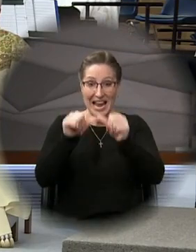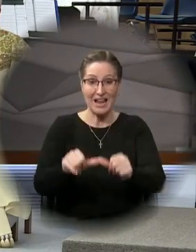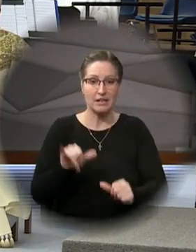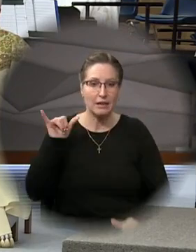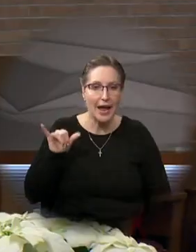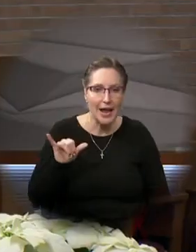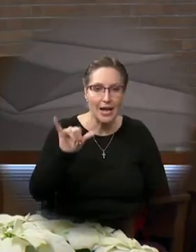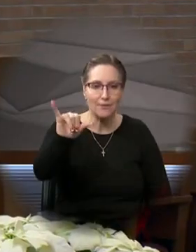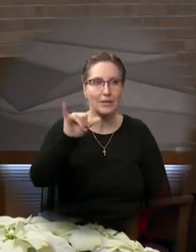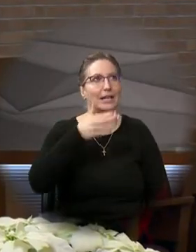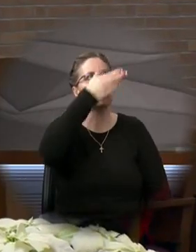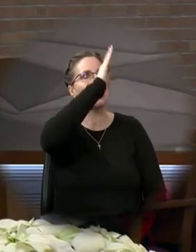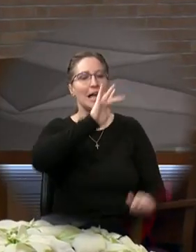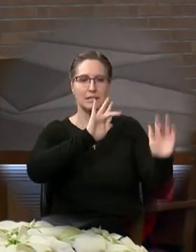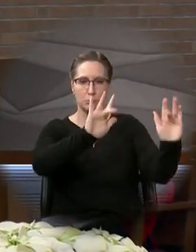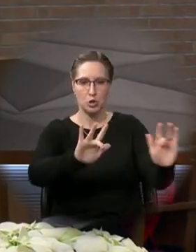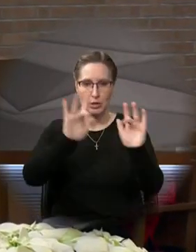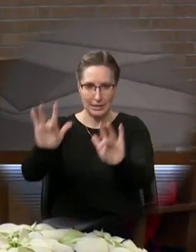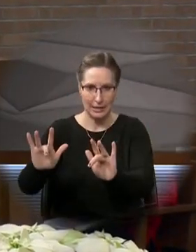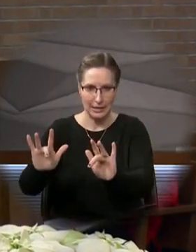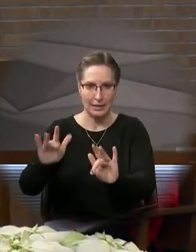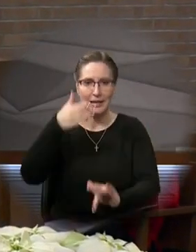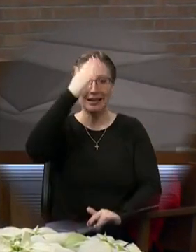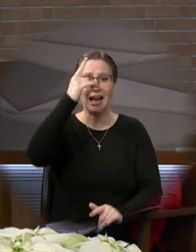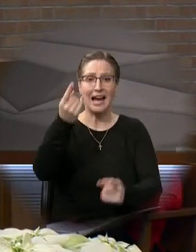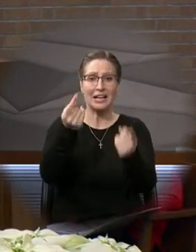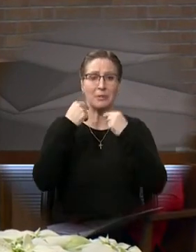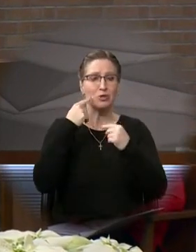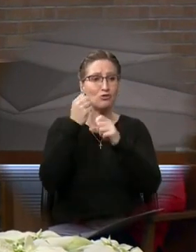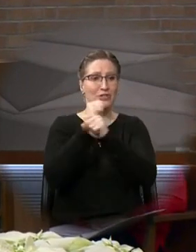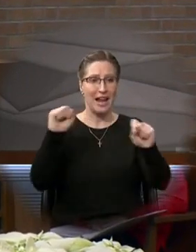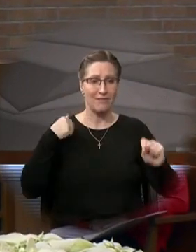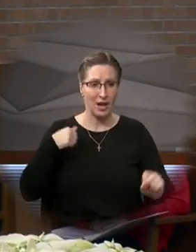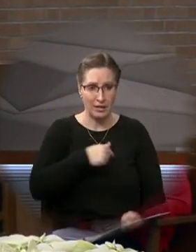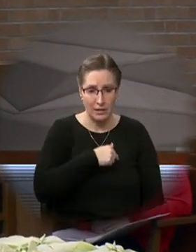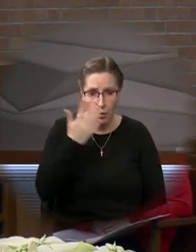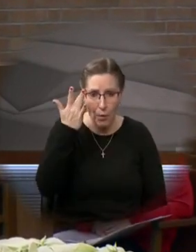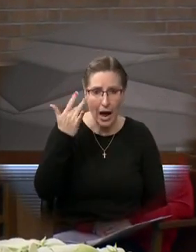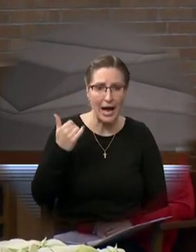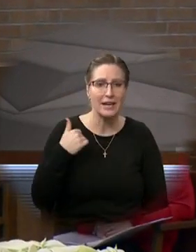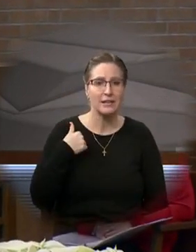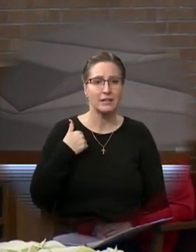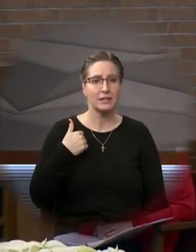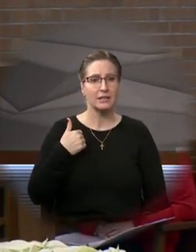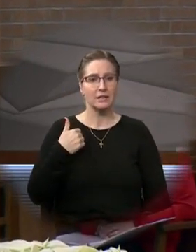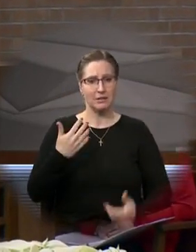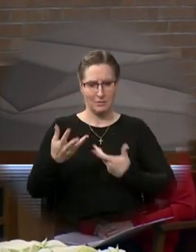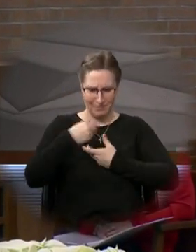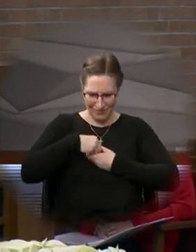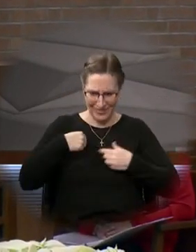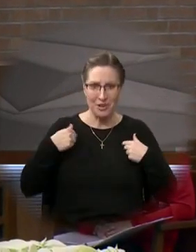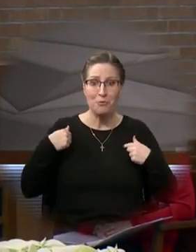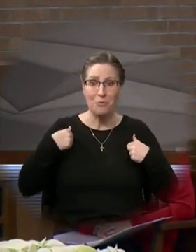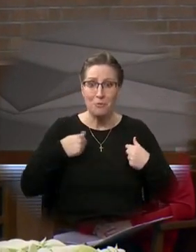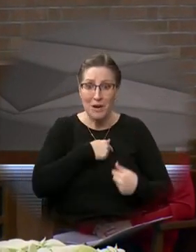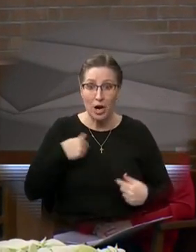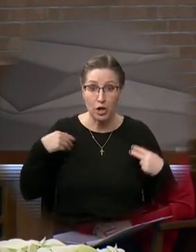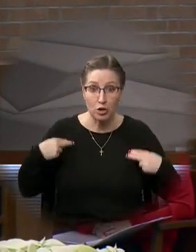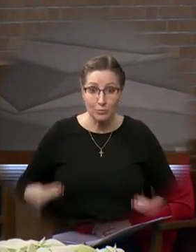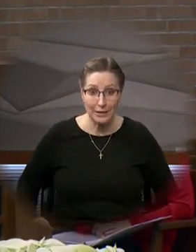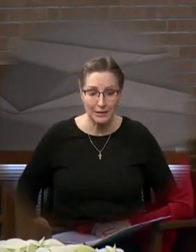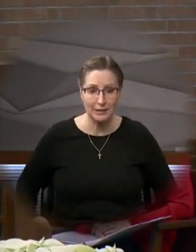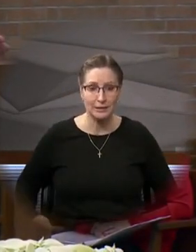of God, that God comes to our rescue from inside our own human experience. And so the whole Christ